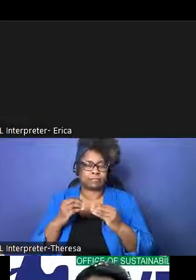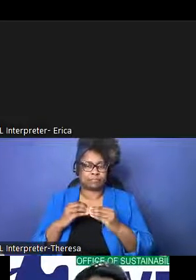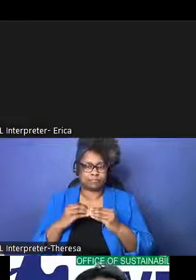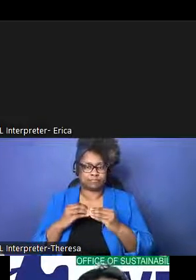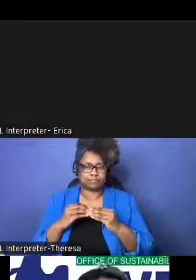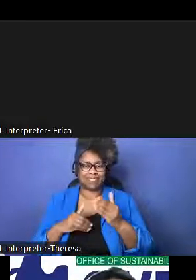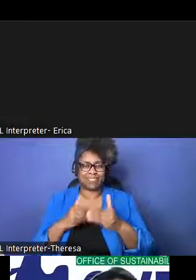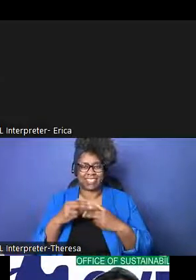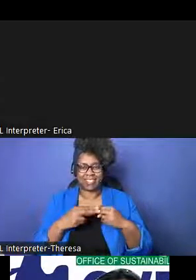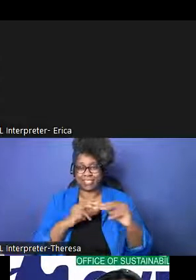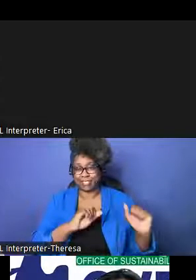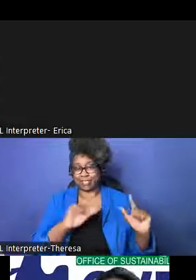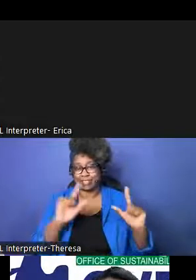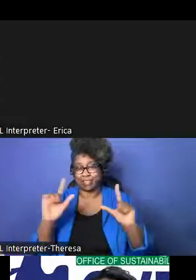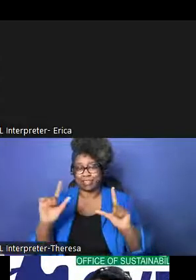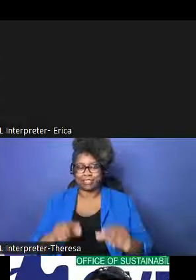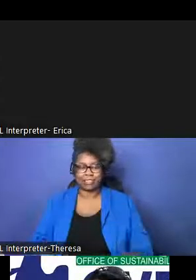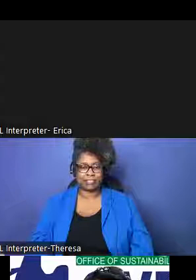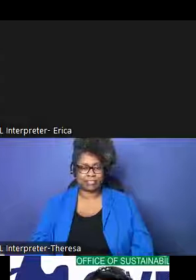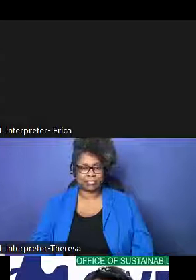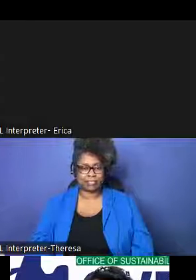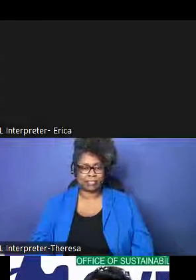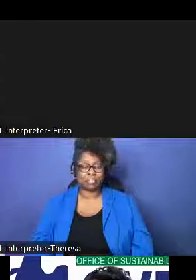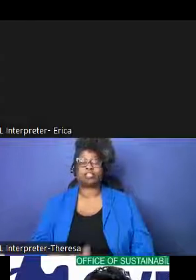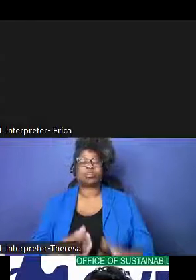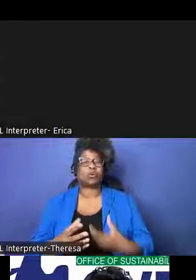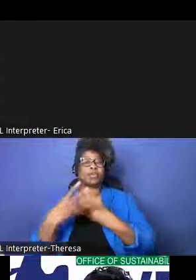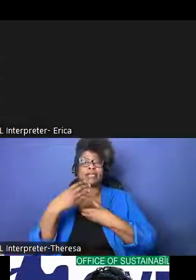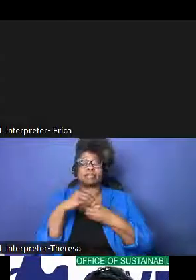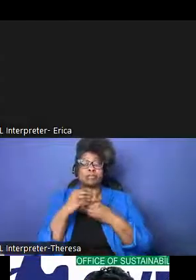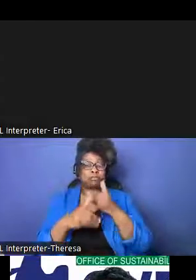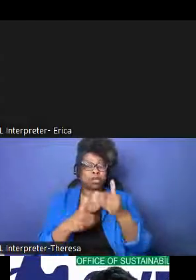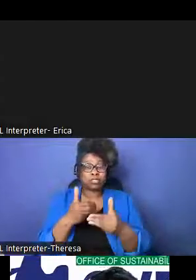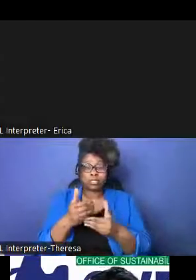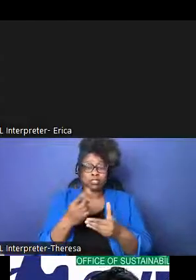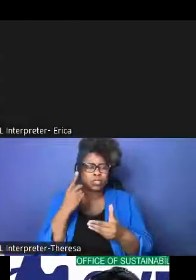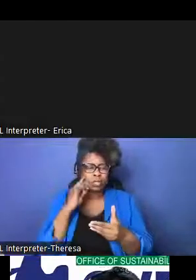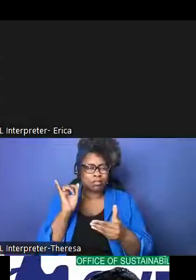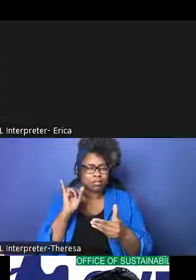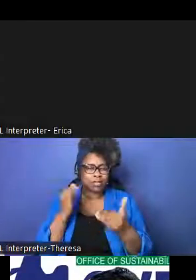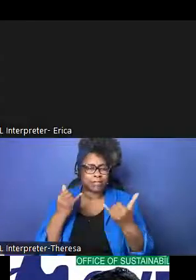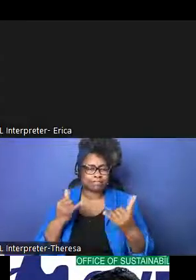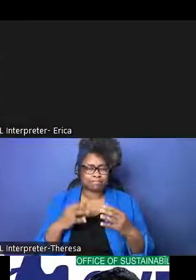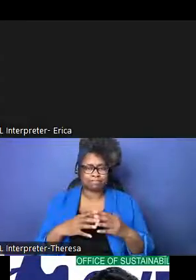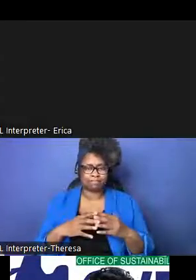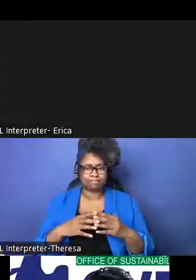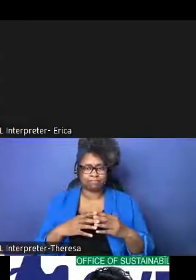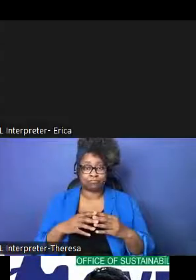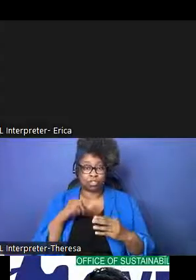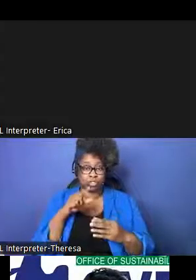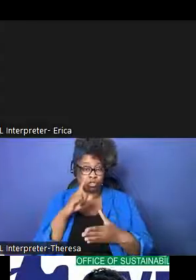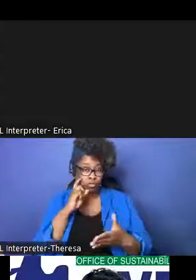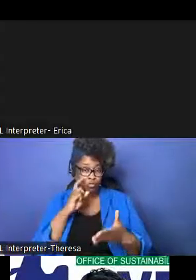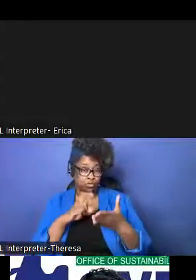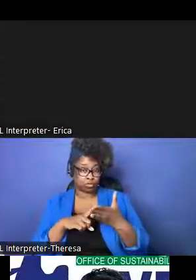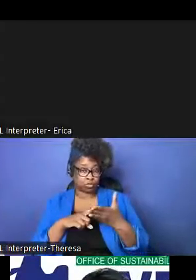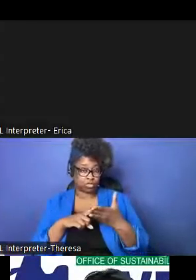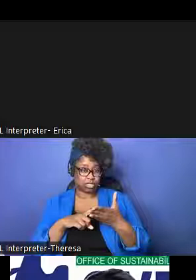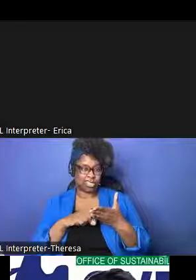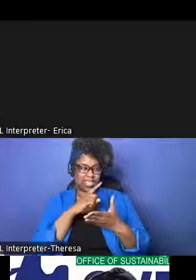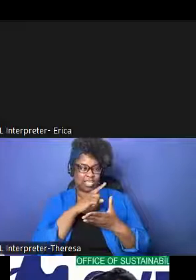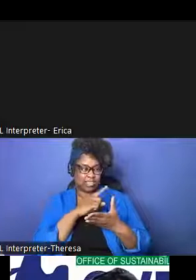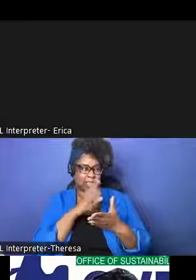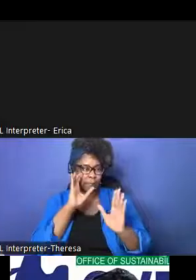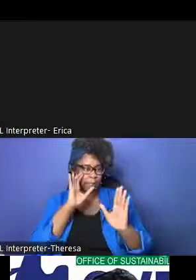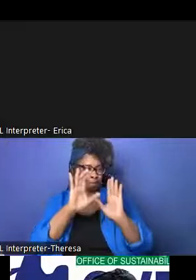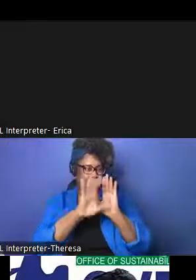slide. So what does our engagement process look like thus far? As you can see in this sort of high level picture,